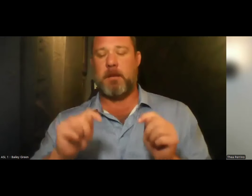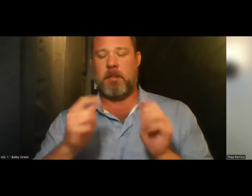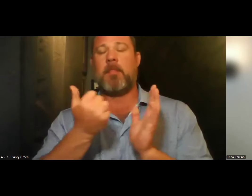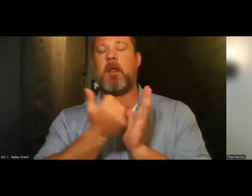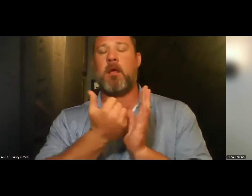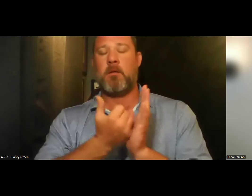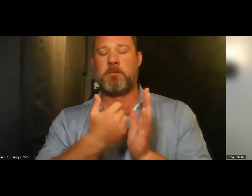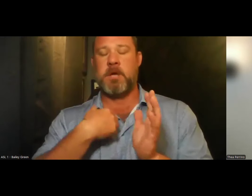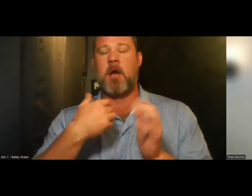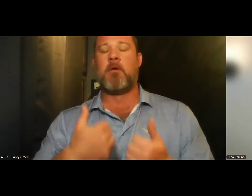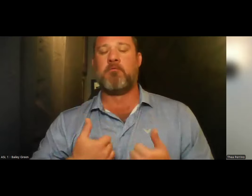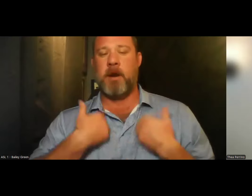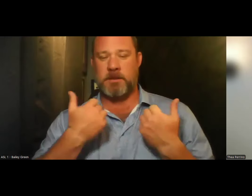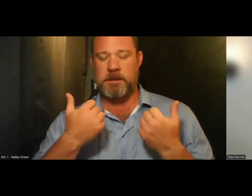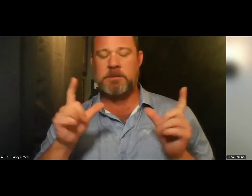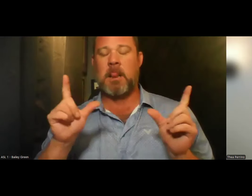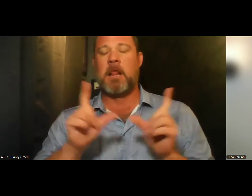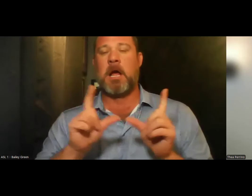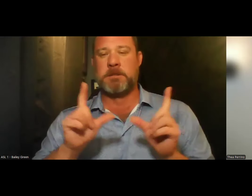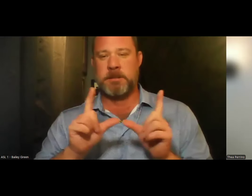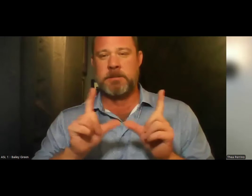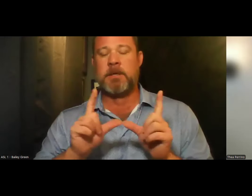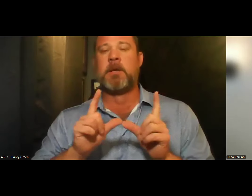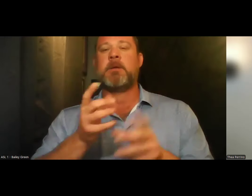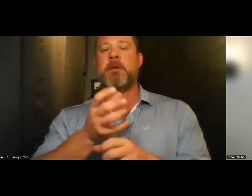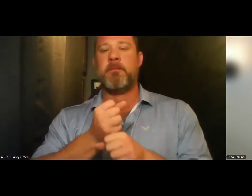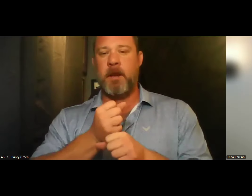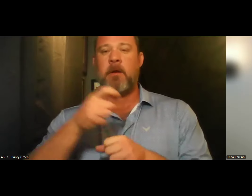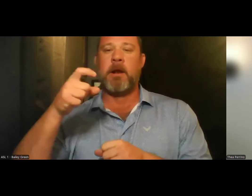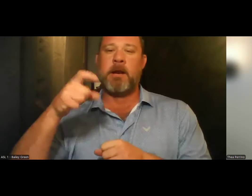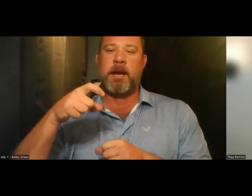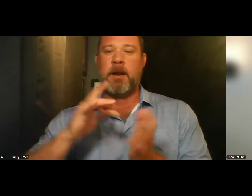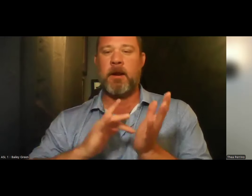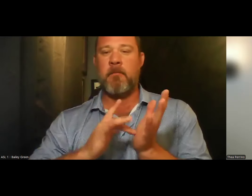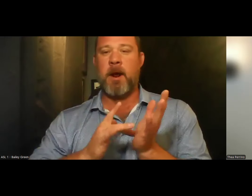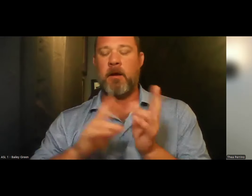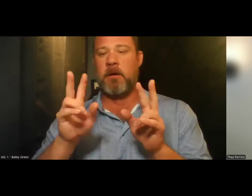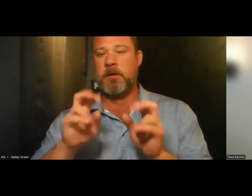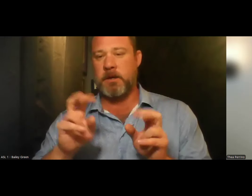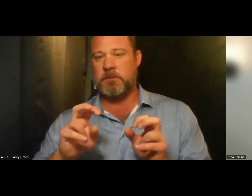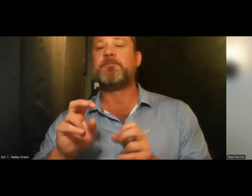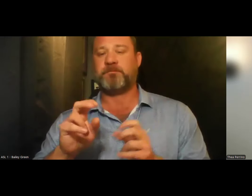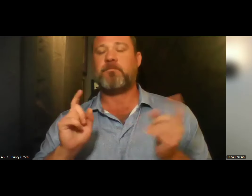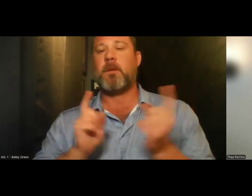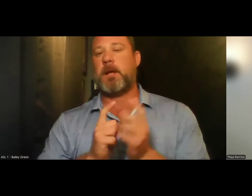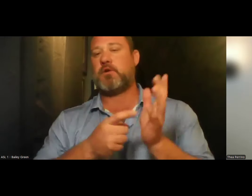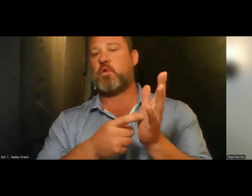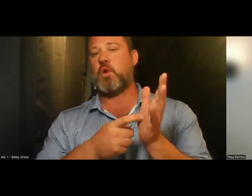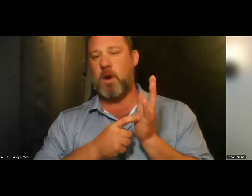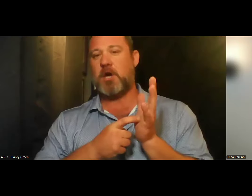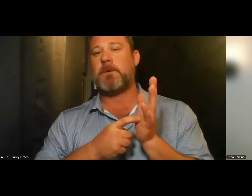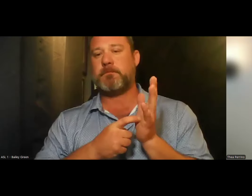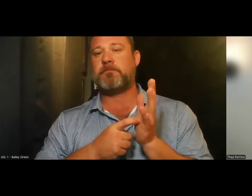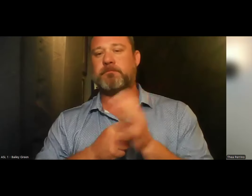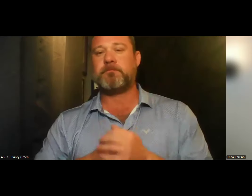residents, and our licensees obtain the needed medical assessment that meets the requirements outlined